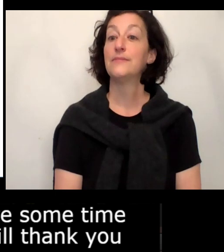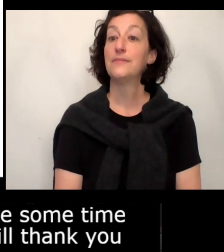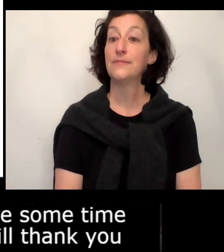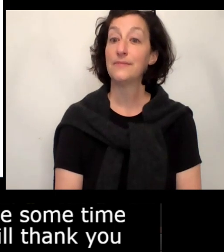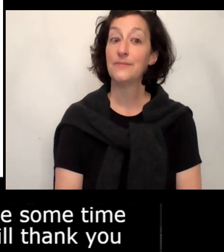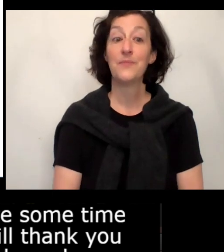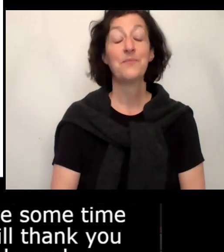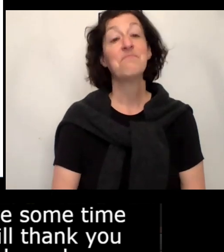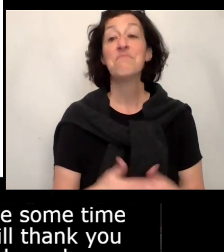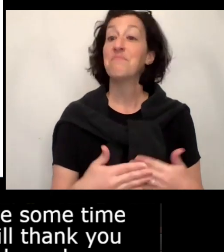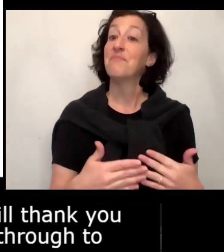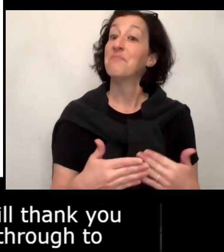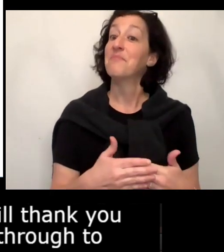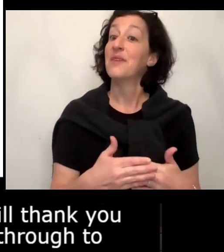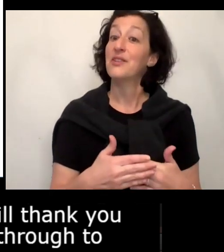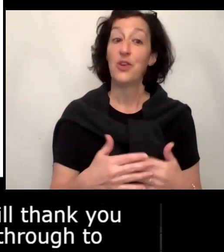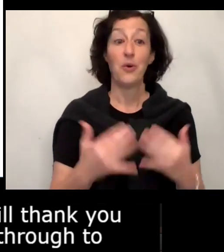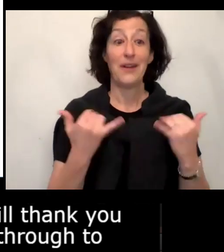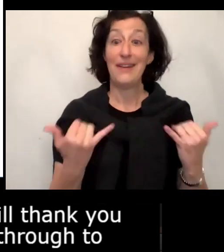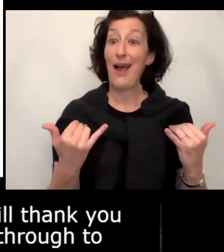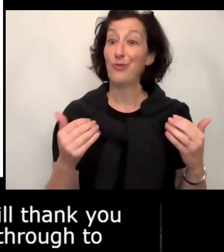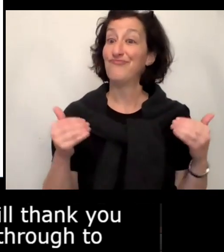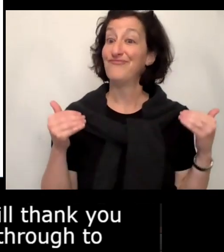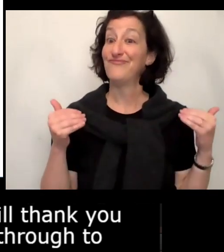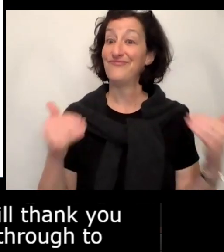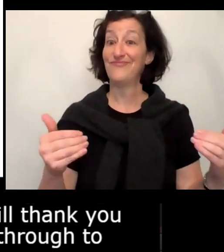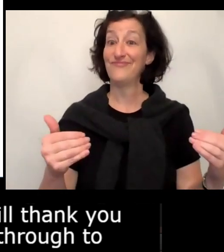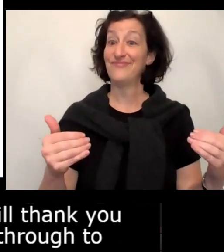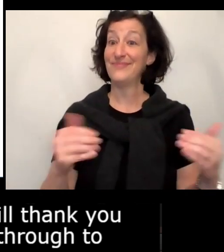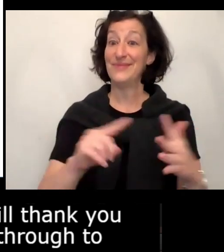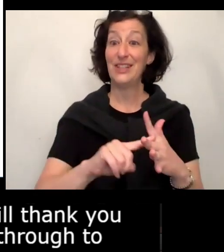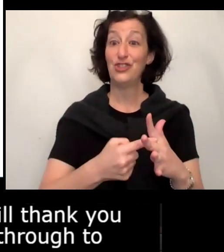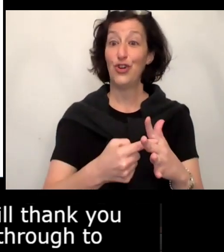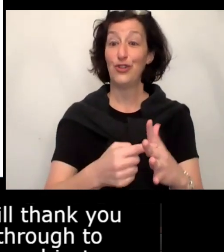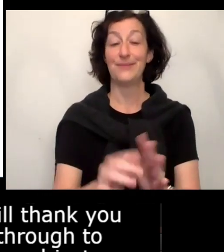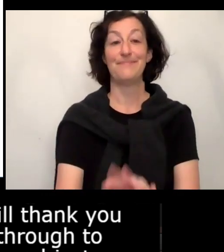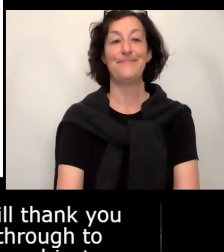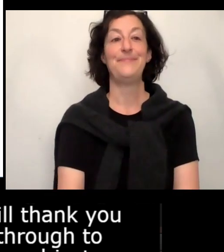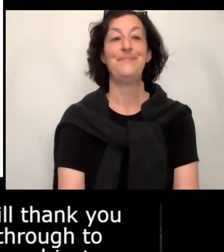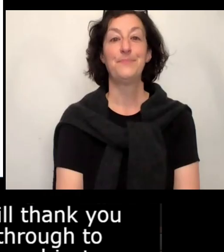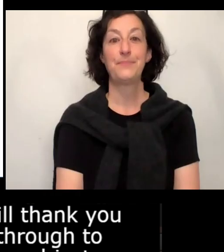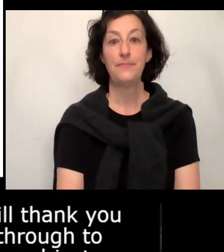attend this presentation. So let's get right into the subject matter.